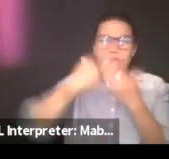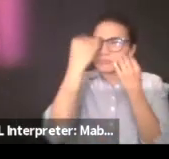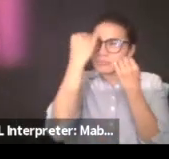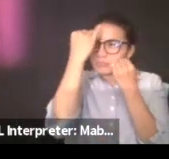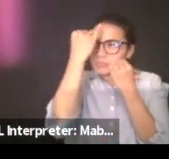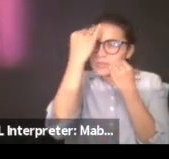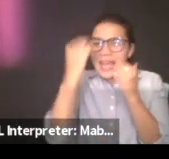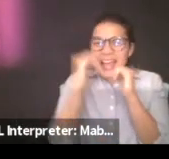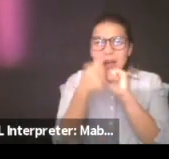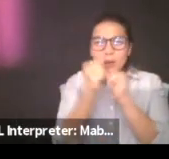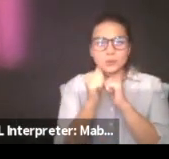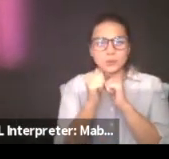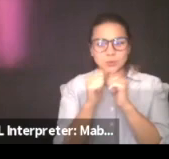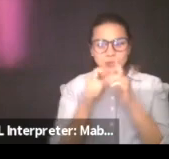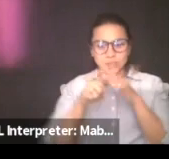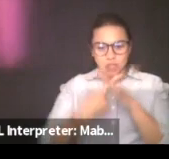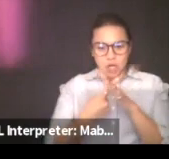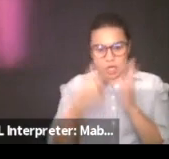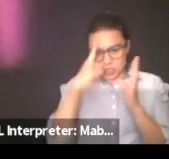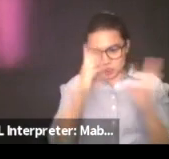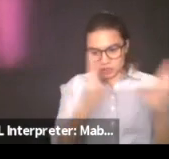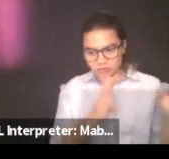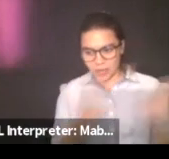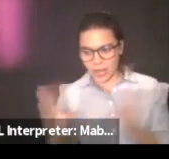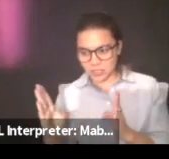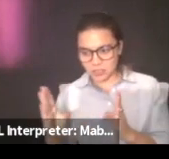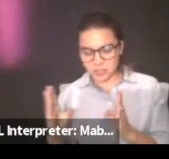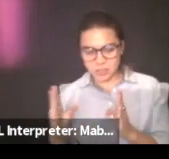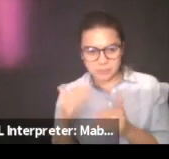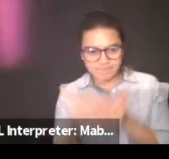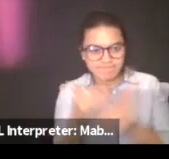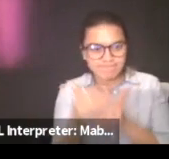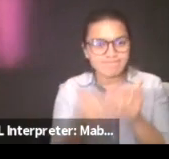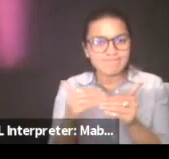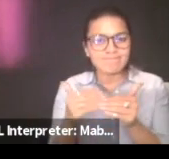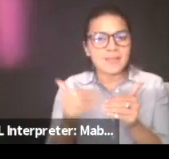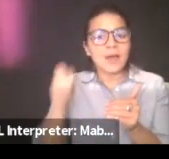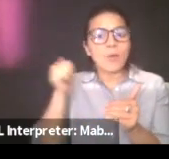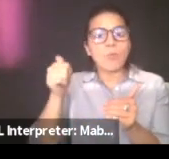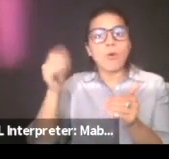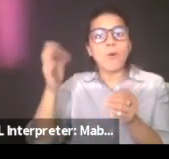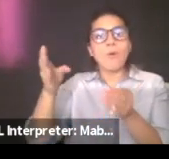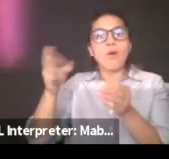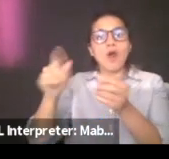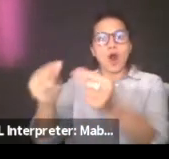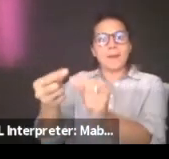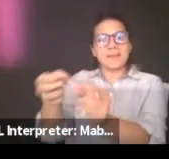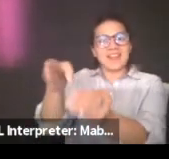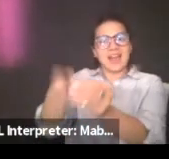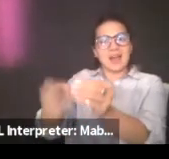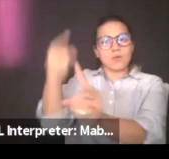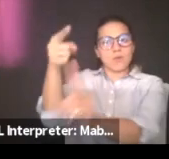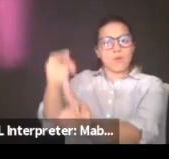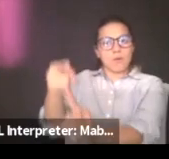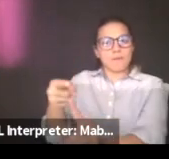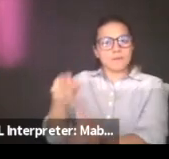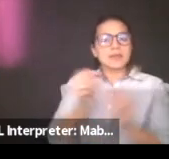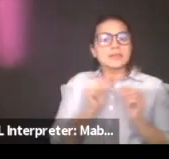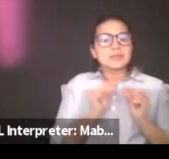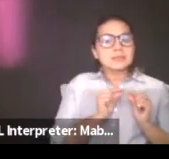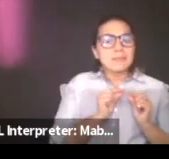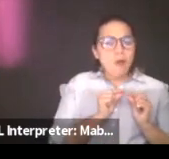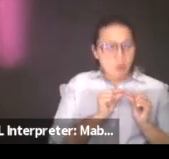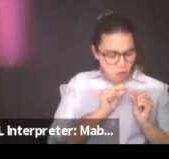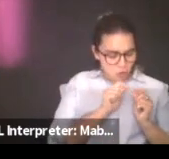strategies that don't undermine the end goal. And that where incremental change and small reforms are actually working